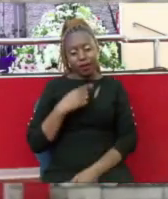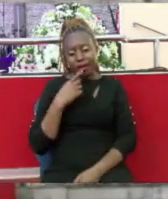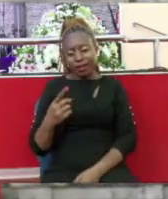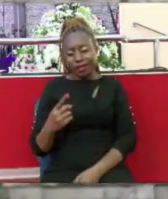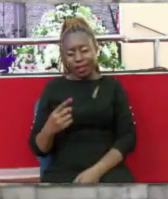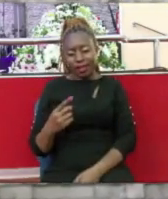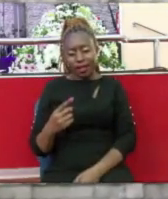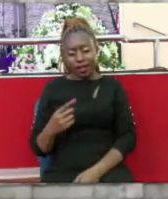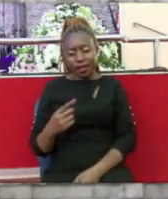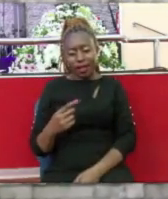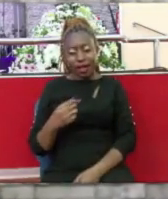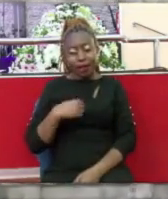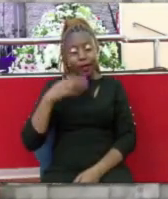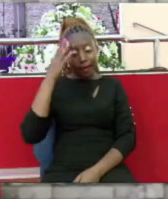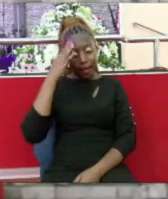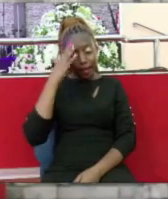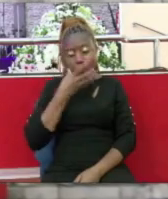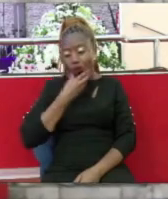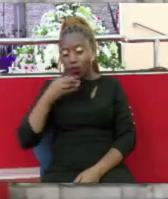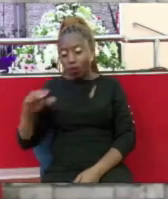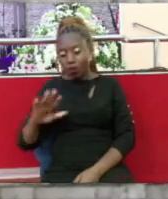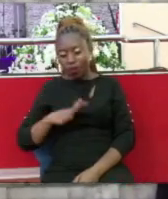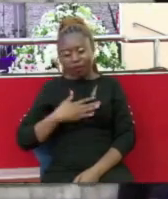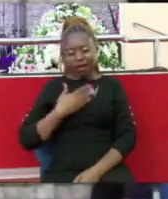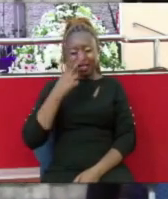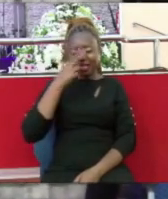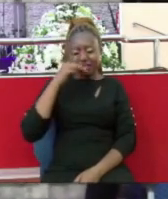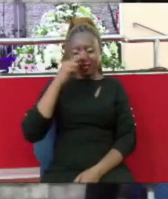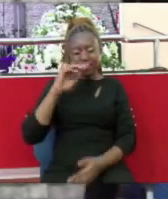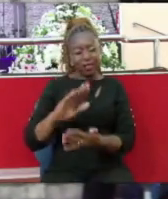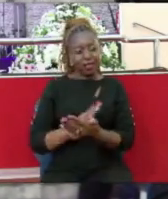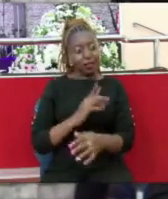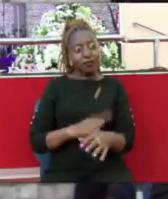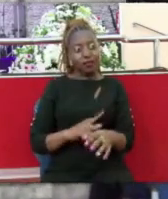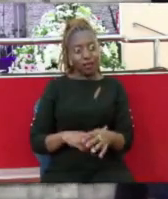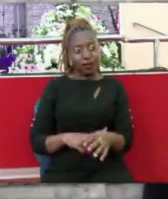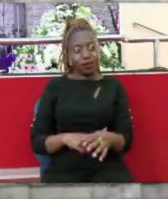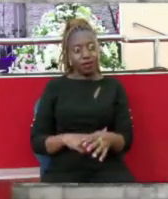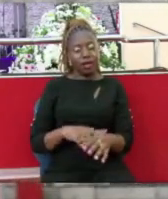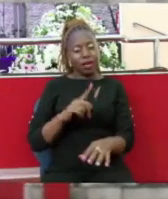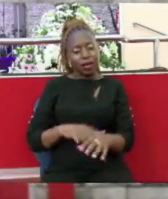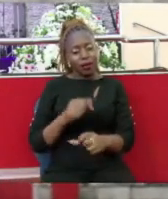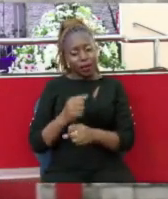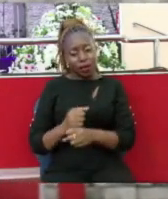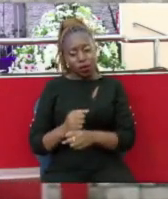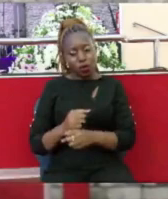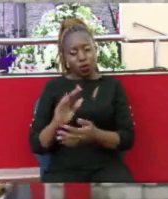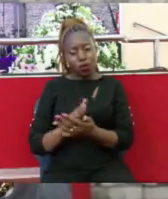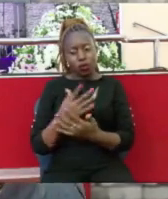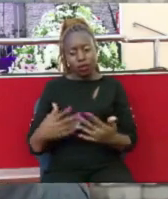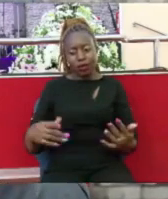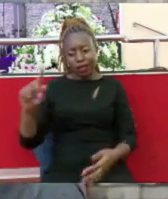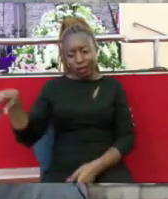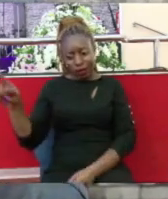boy can be mischievous sometimes. Kamwambia mtoto wangu anaweza kuwa na tabia mbaya wakati mwingine. When he does something wrong, akifanya kitu kibaya, take him